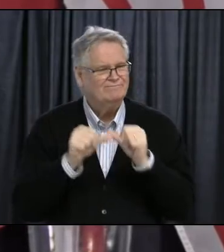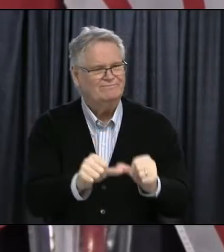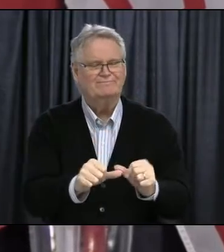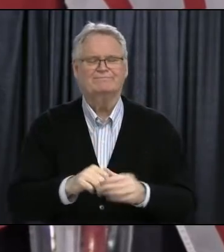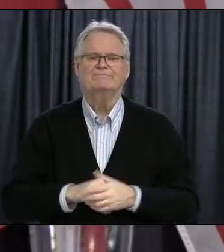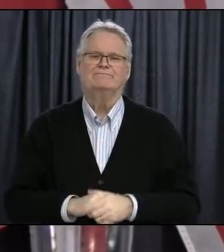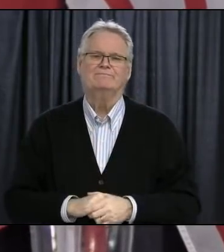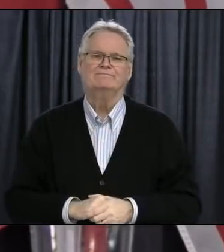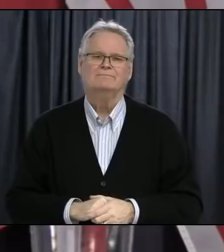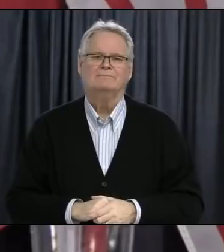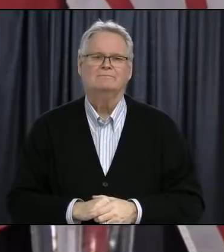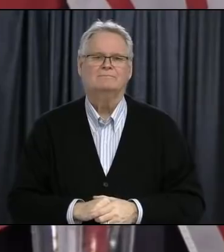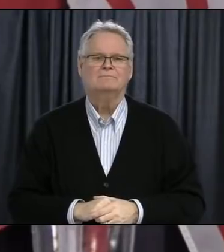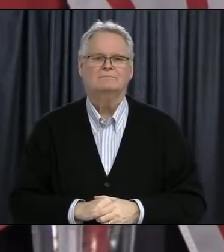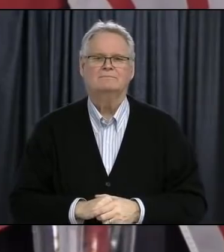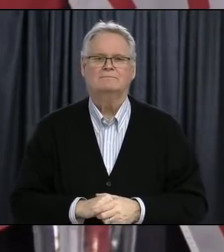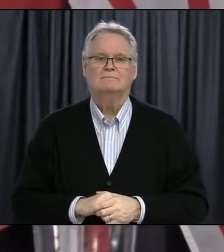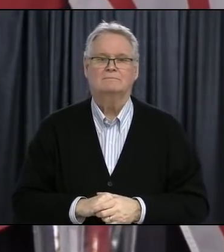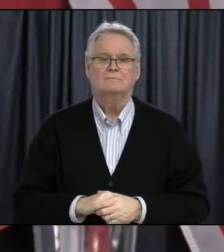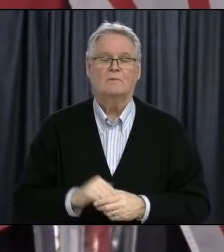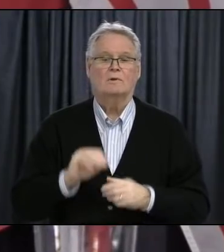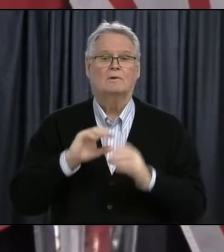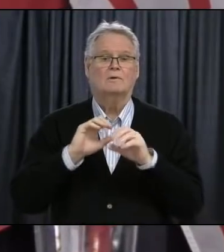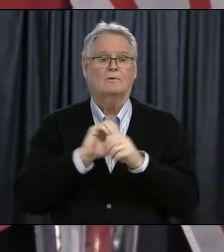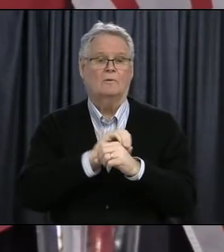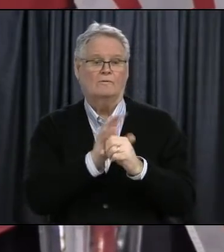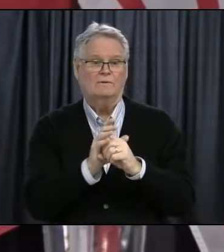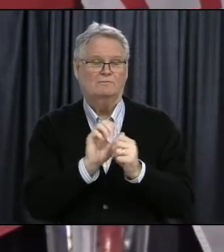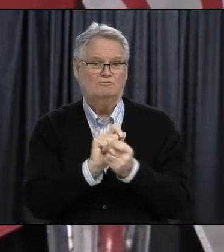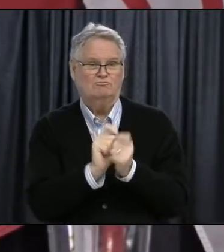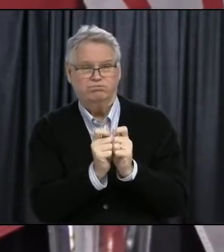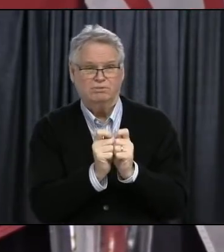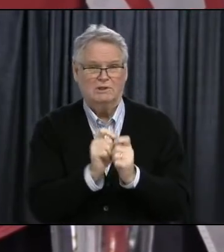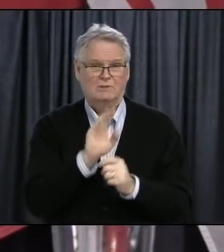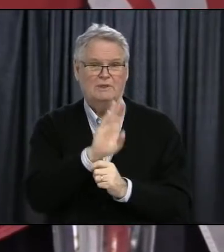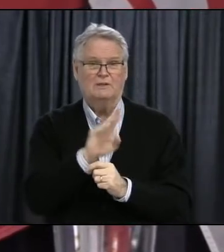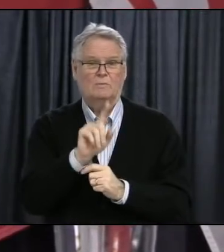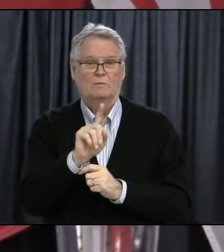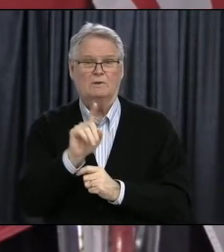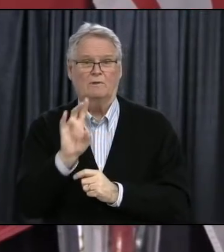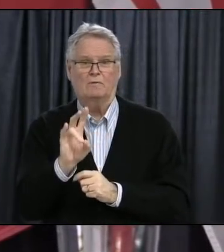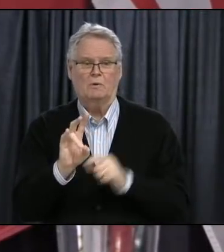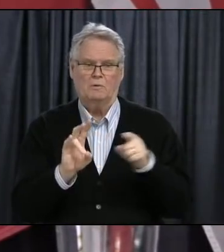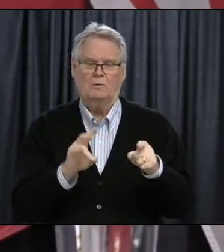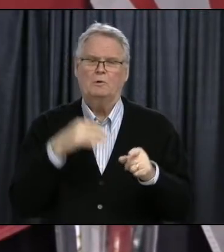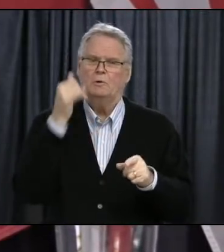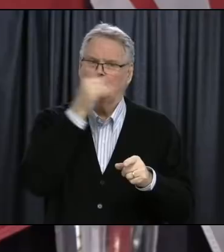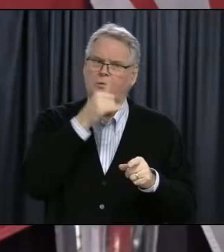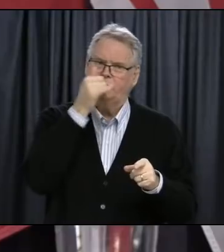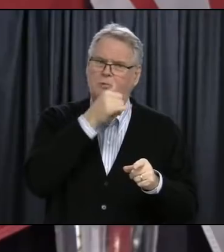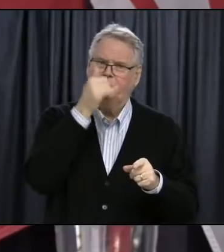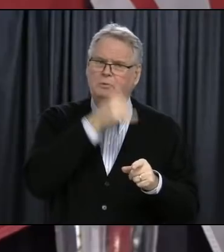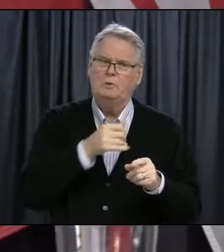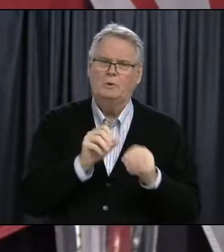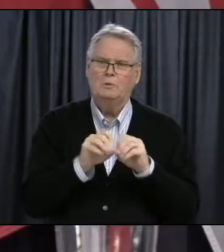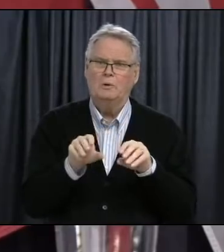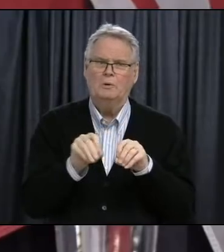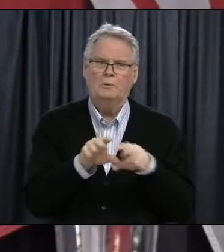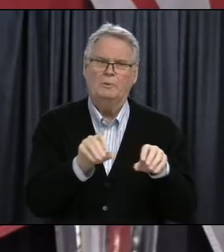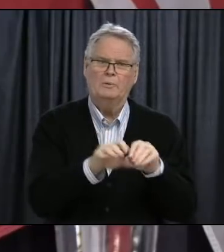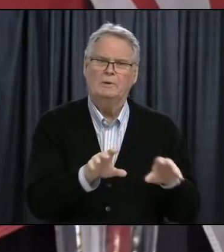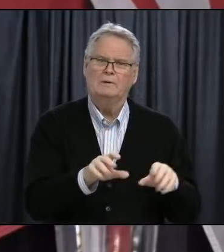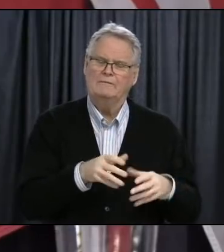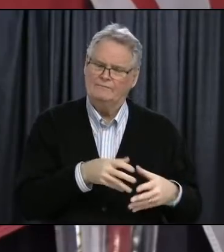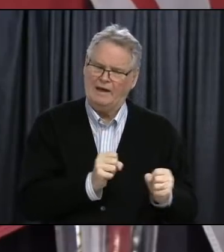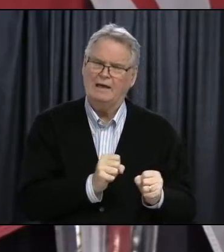on the Avalon, it can have a big impact in a short period of time. We've gone from a record stretch of no cases to 2